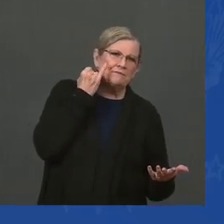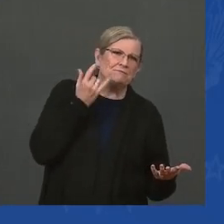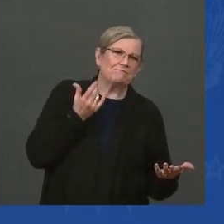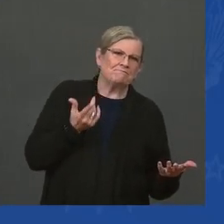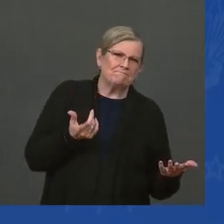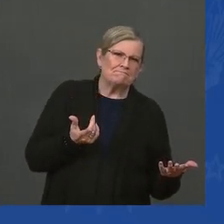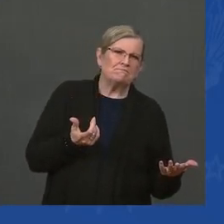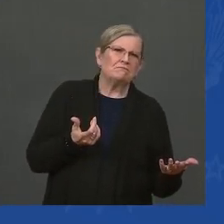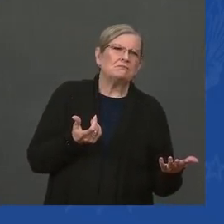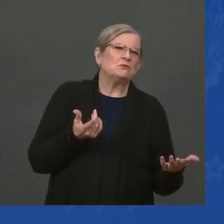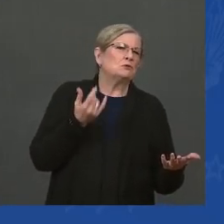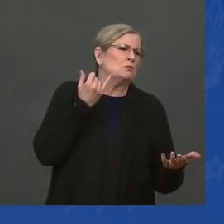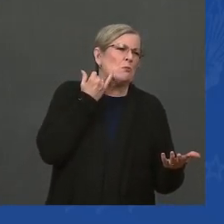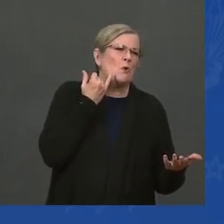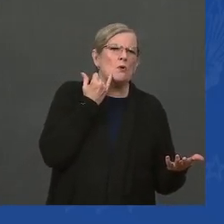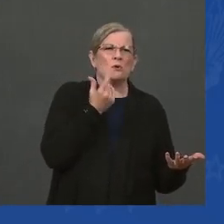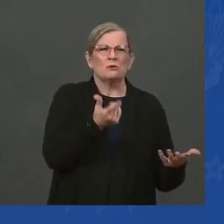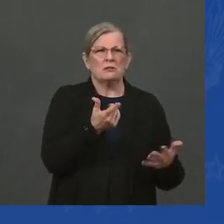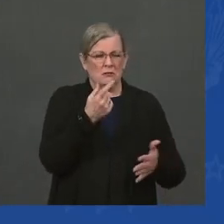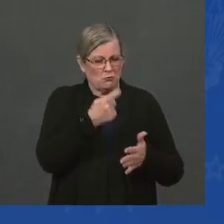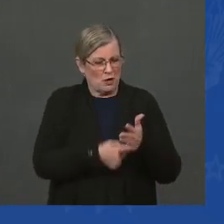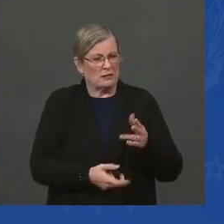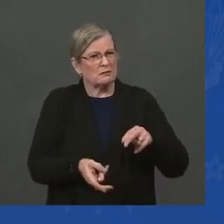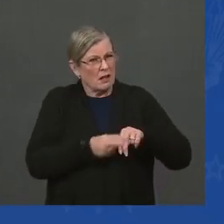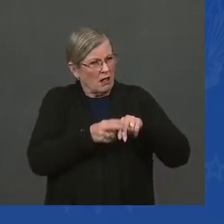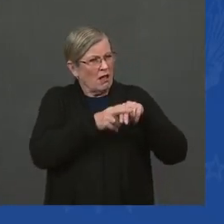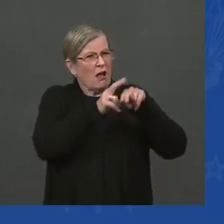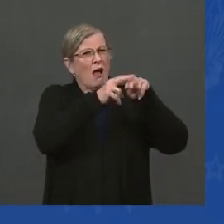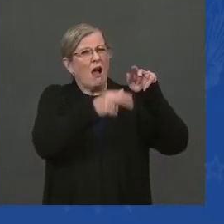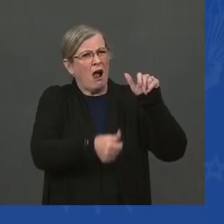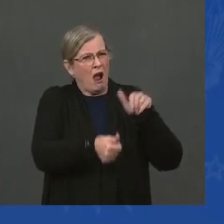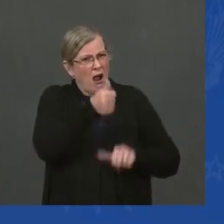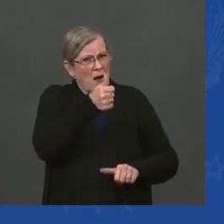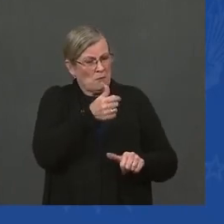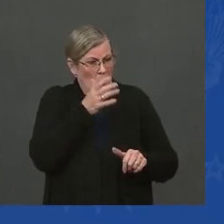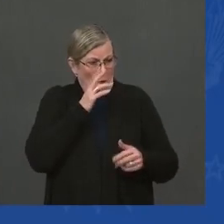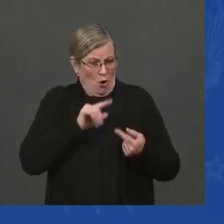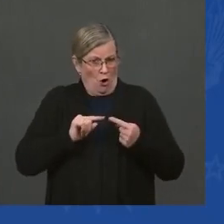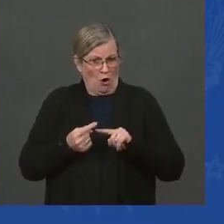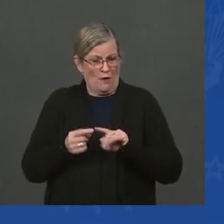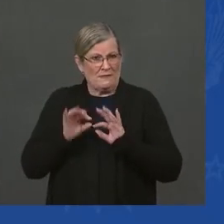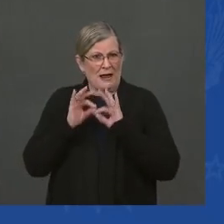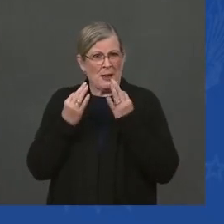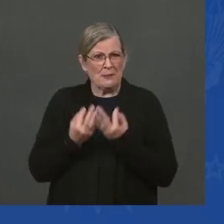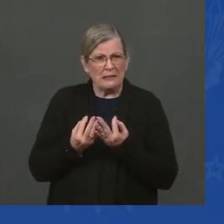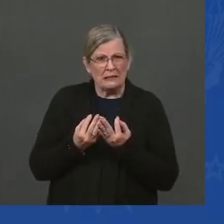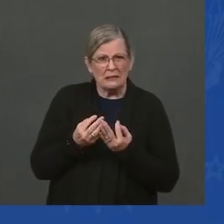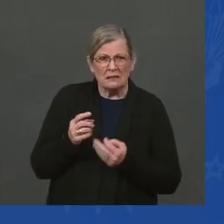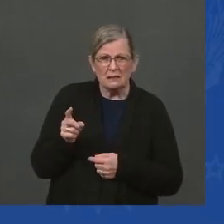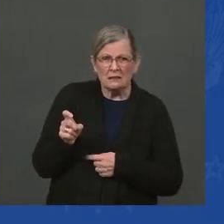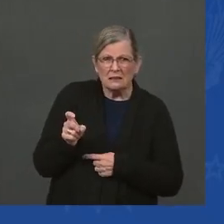prices hurting families now, trade this Thanksgiving for last Thanksgiving.